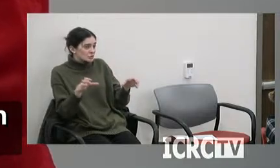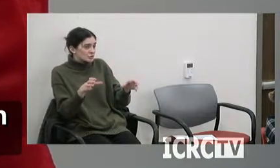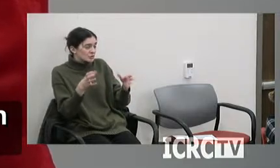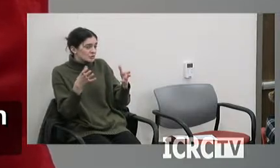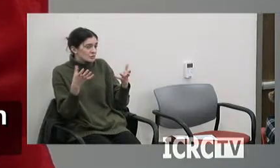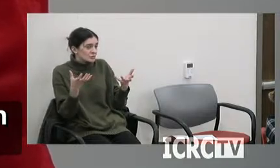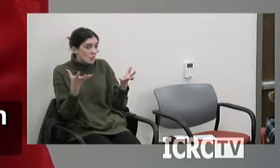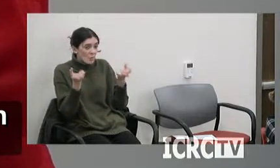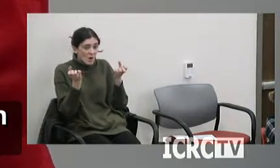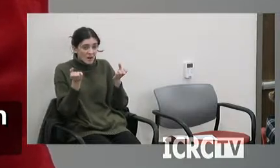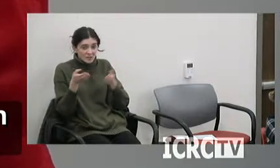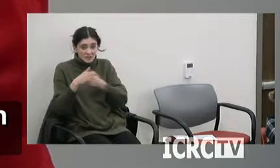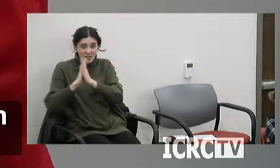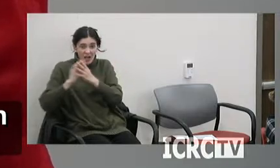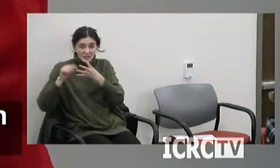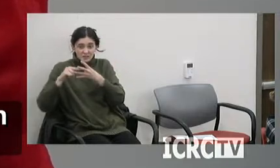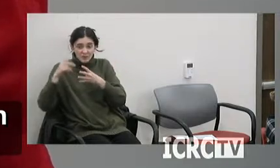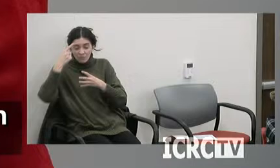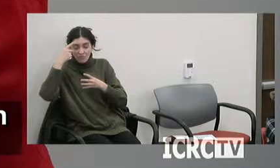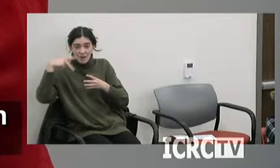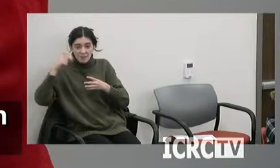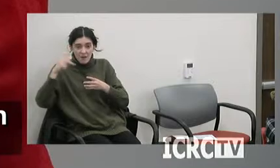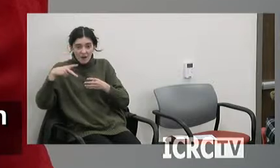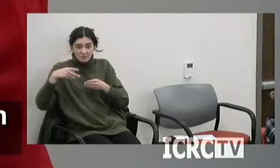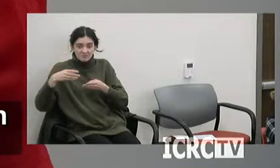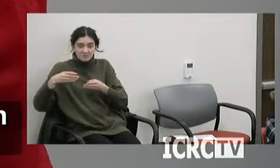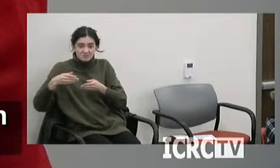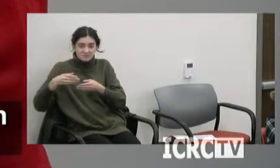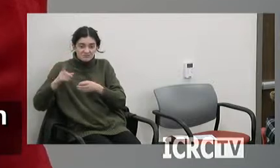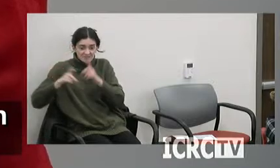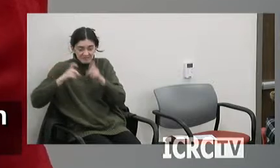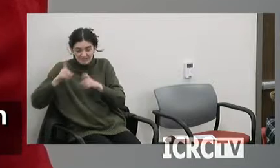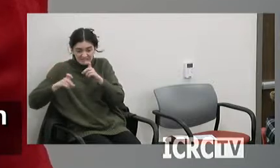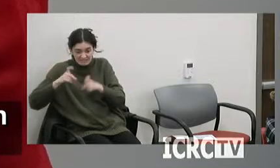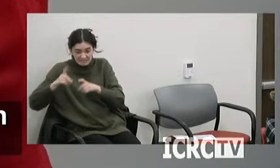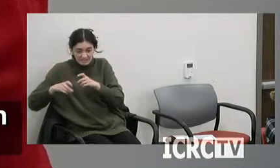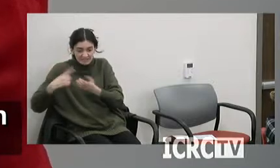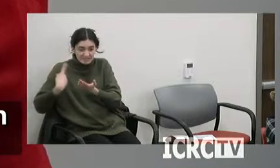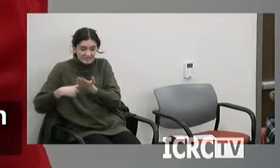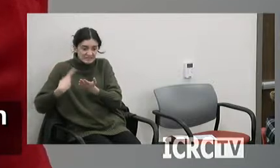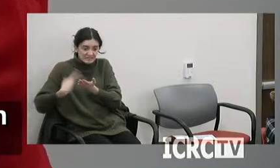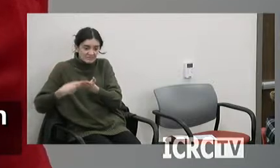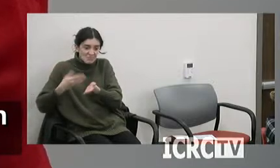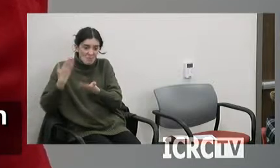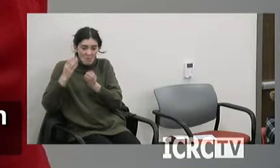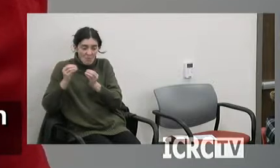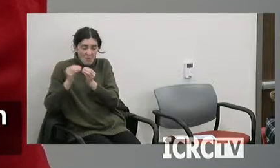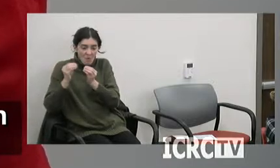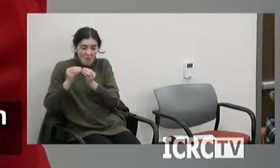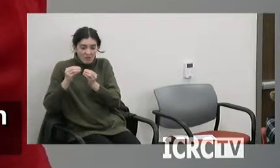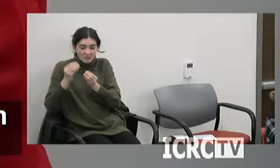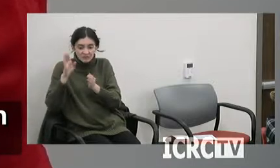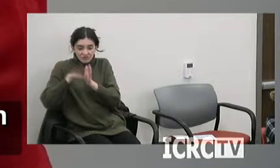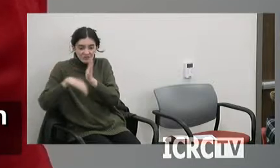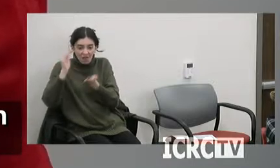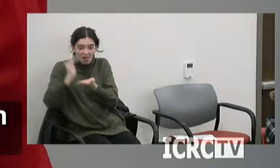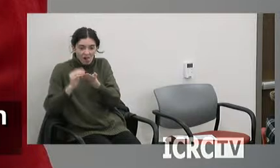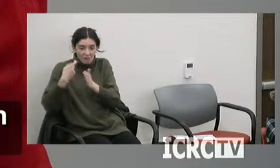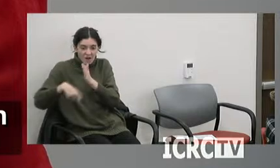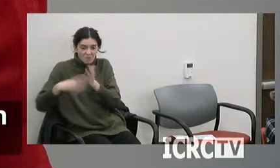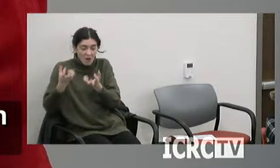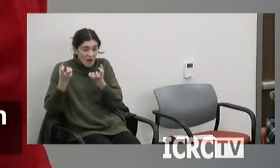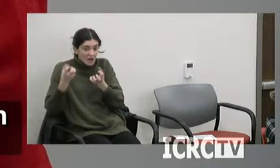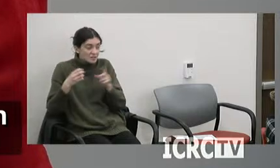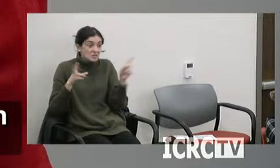Okay, no, so no. It doesn't, other than they do have to redo their pacing, which it can be put a month out. I